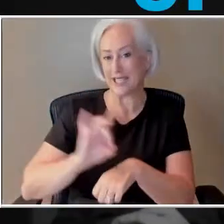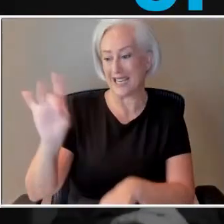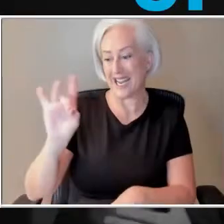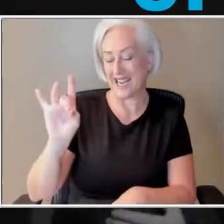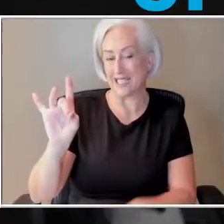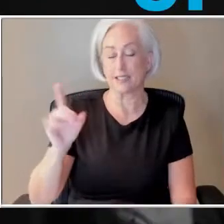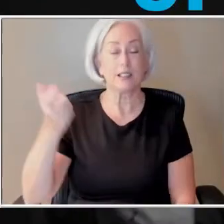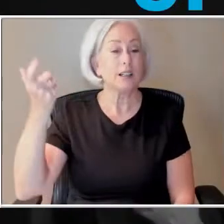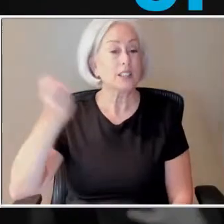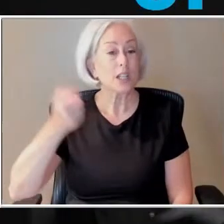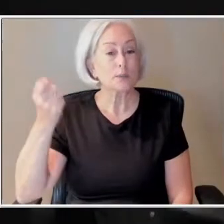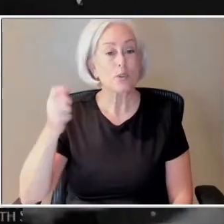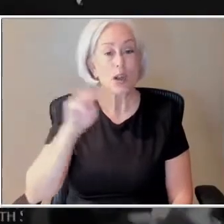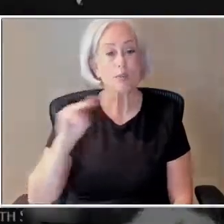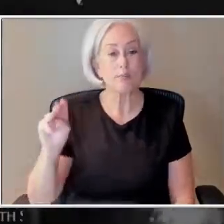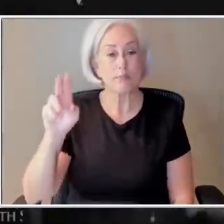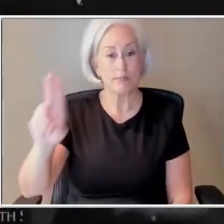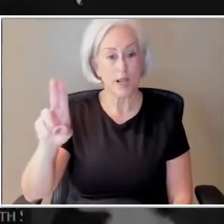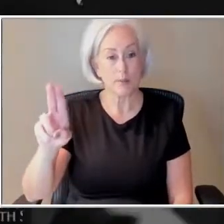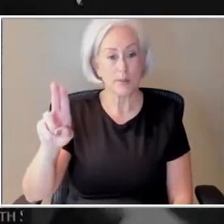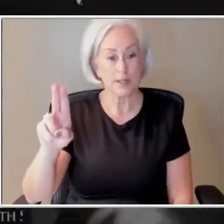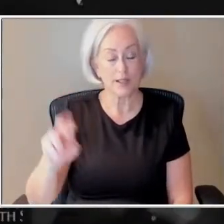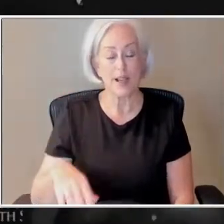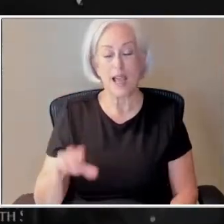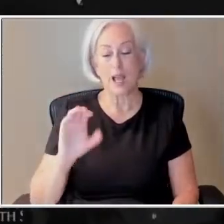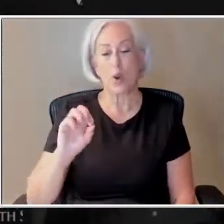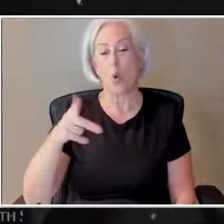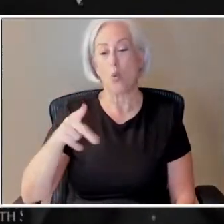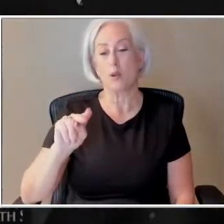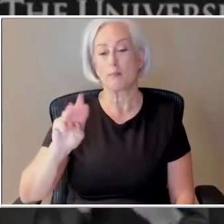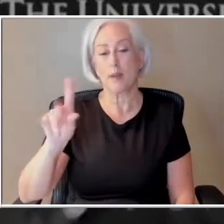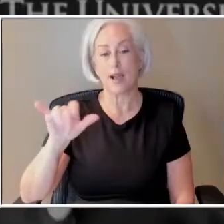Subscribe to our morning medical update and Open Mics